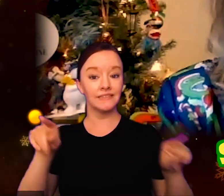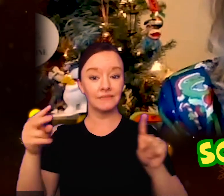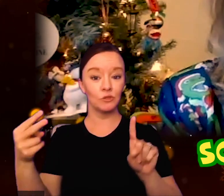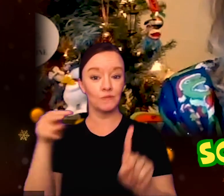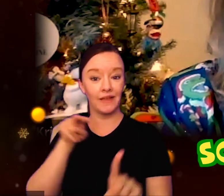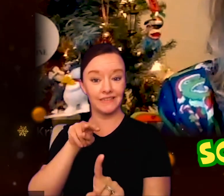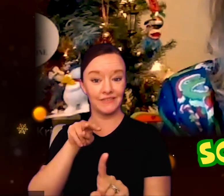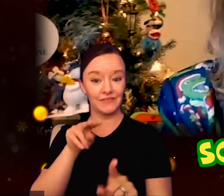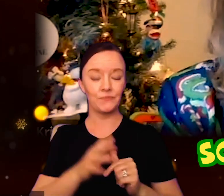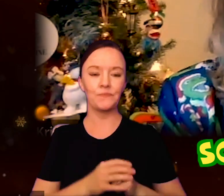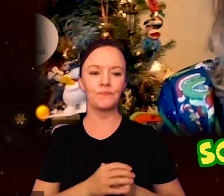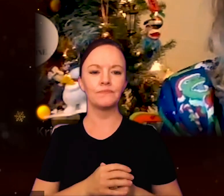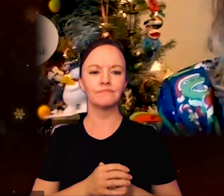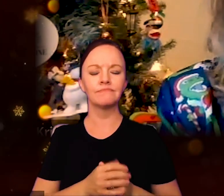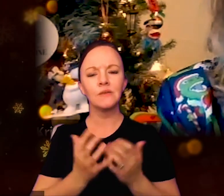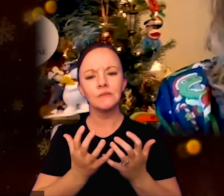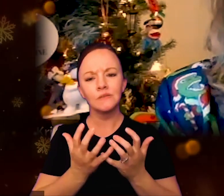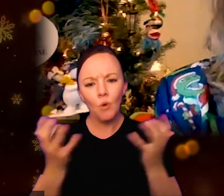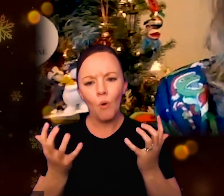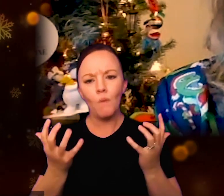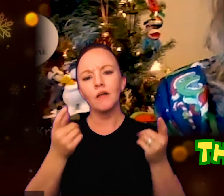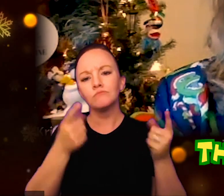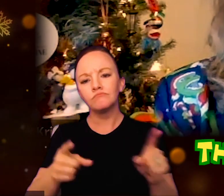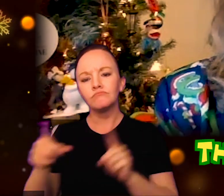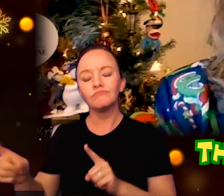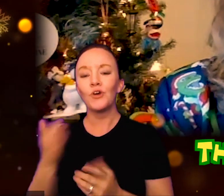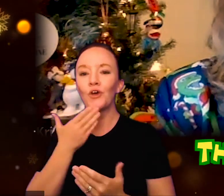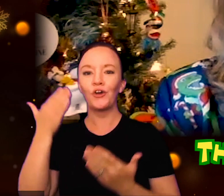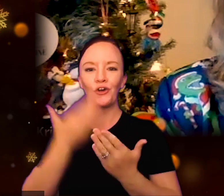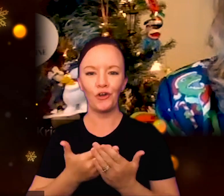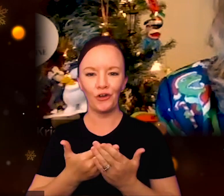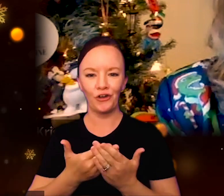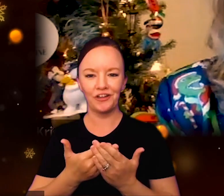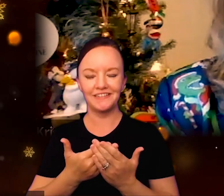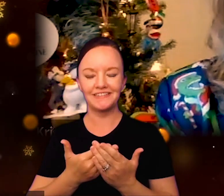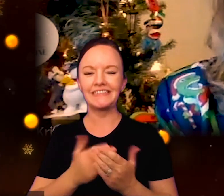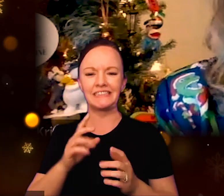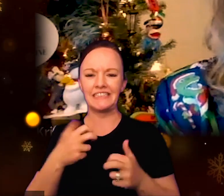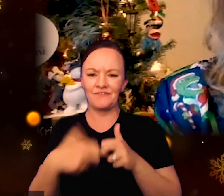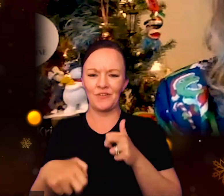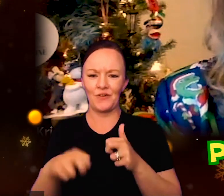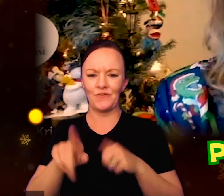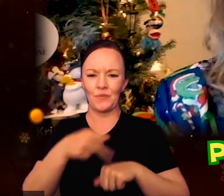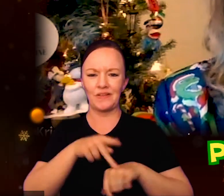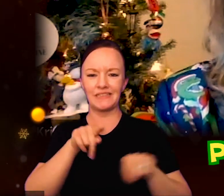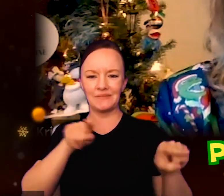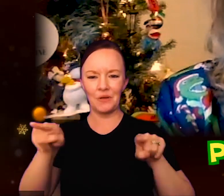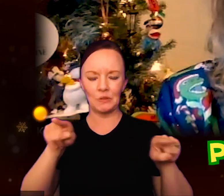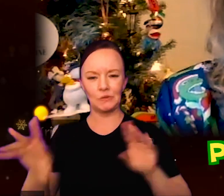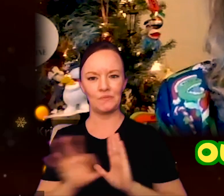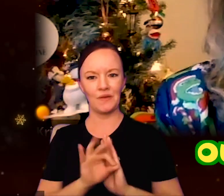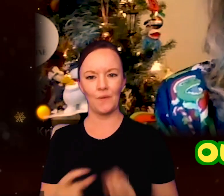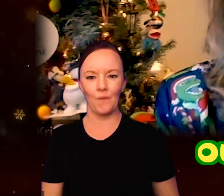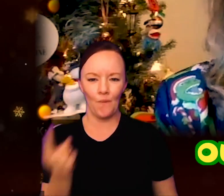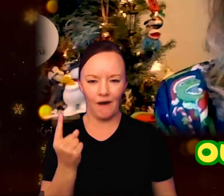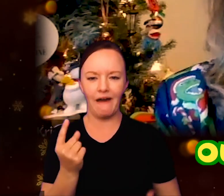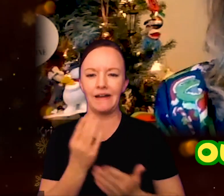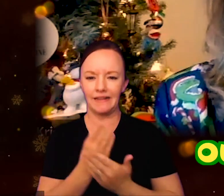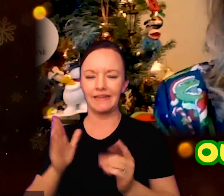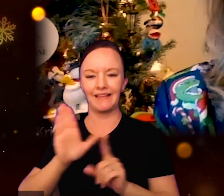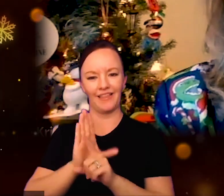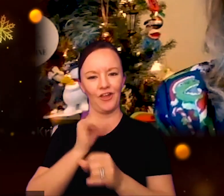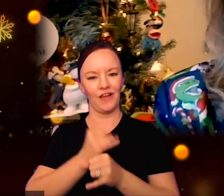share some of the school's perspective. There's been so much good that it's difficult for our principals to single out just